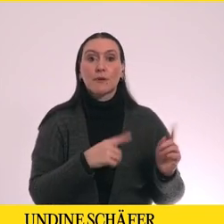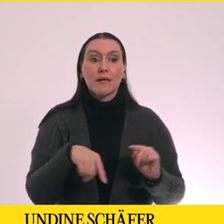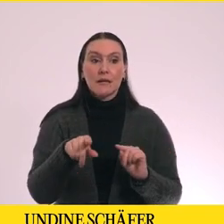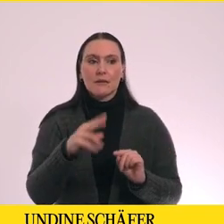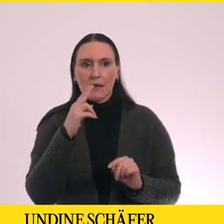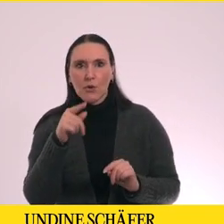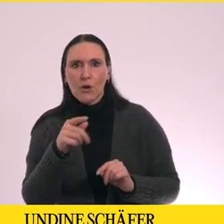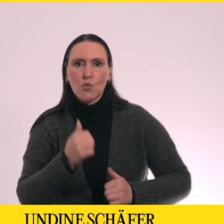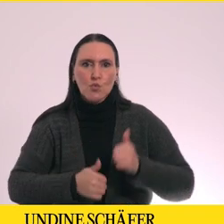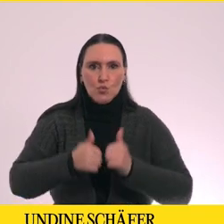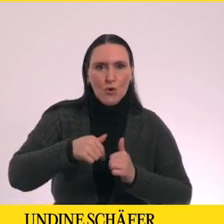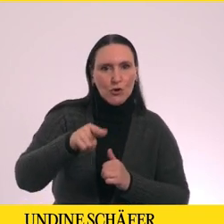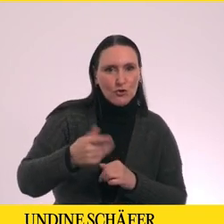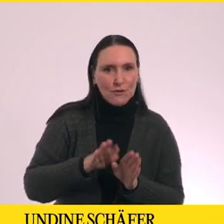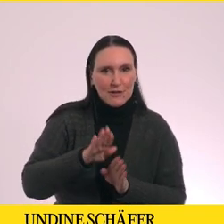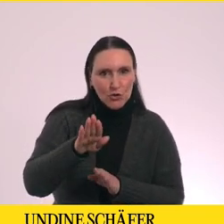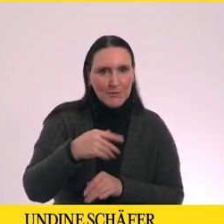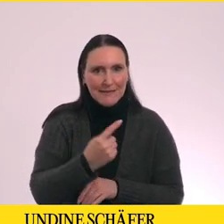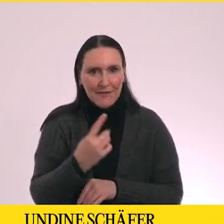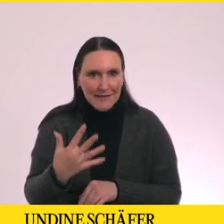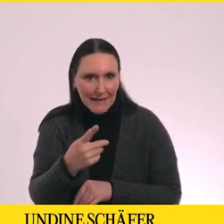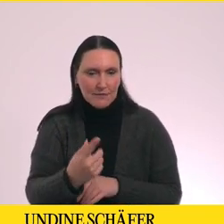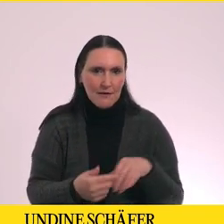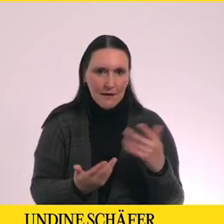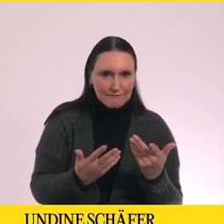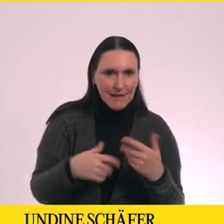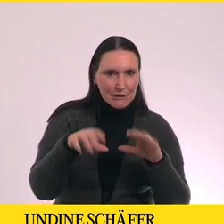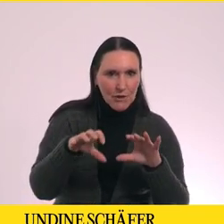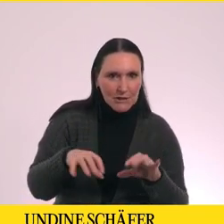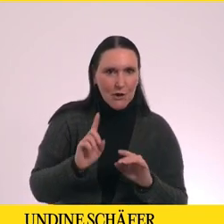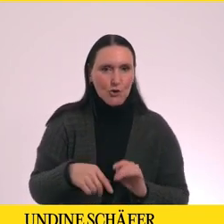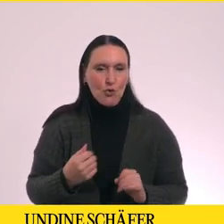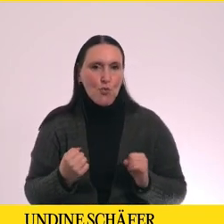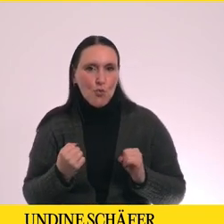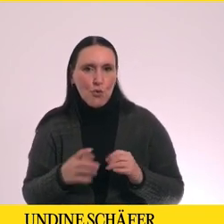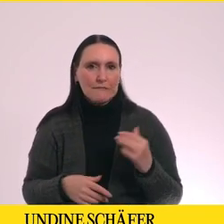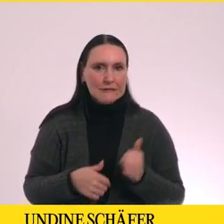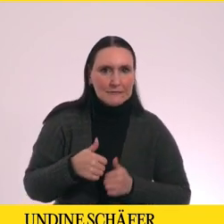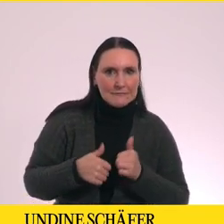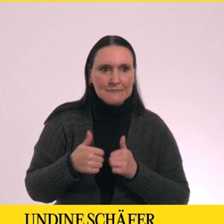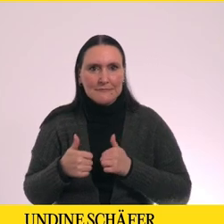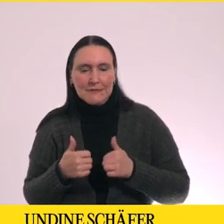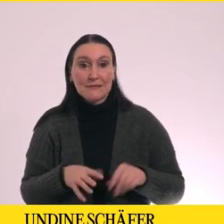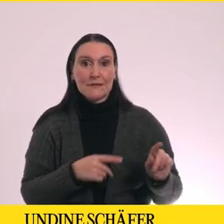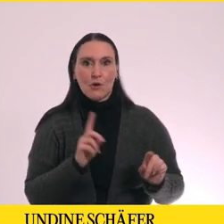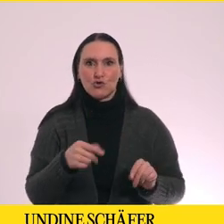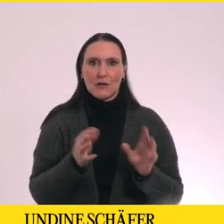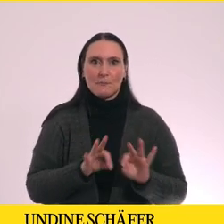of challenges. So we've been talking a little bit about that, but I think it's important to reflect on those as